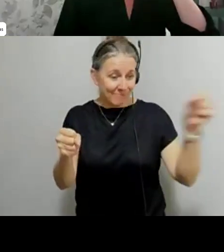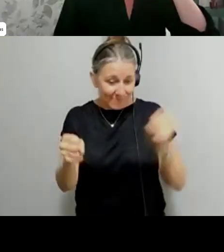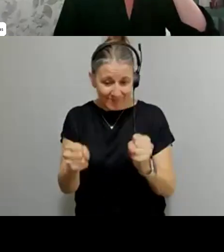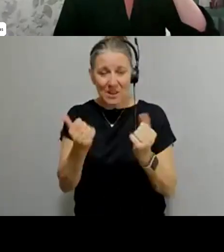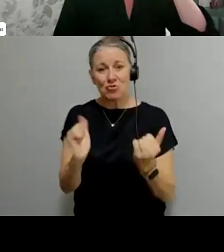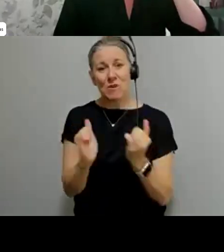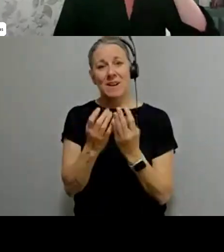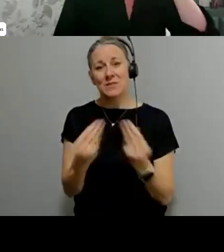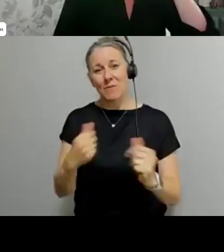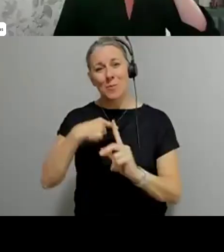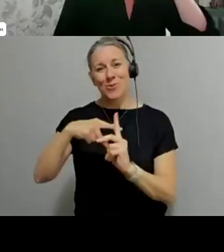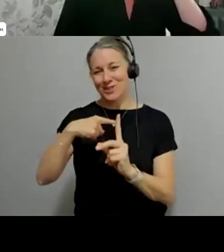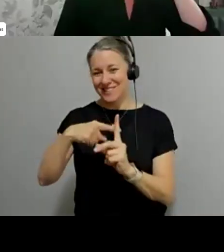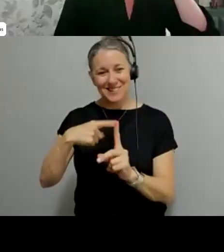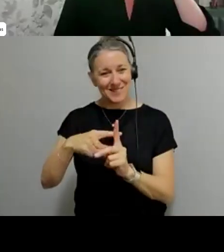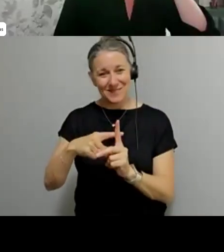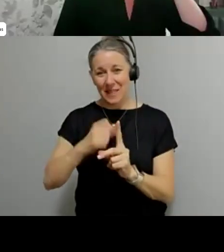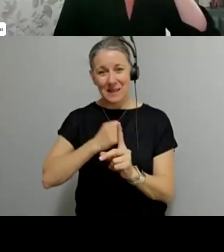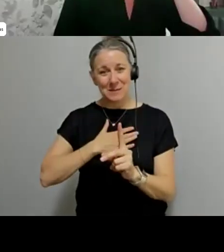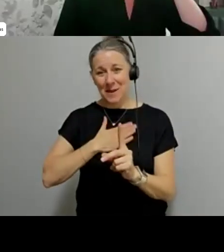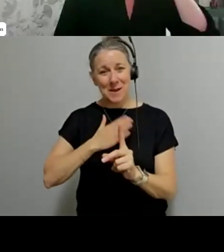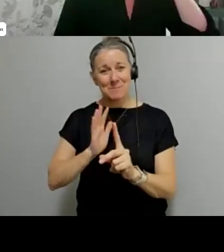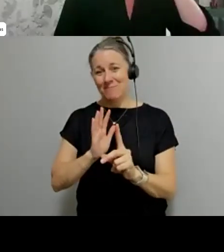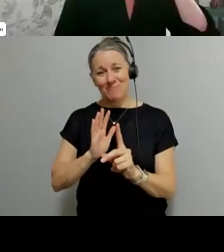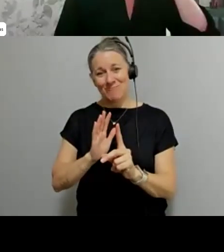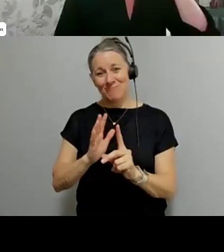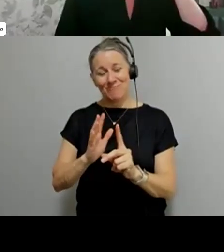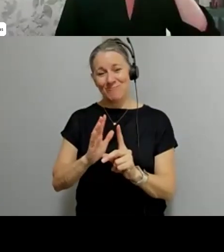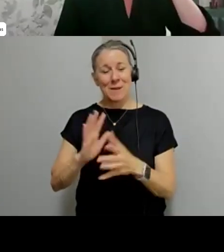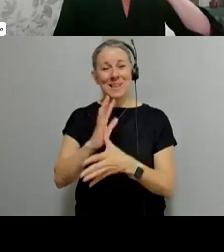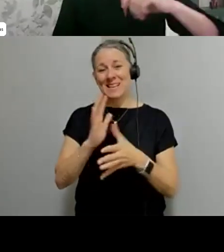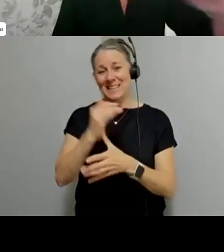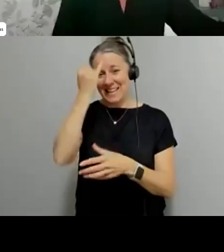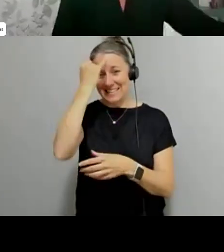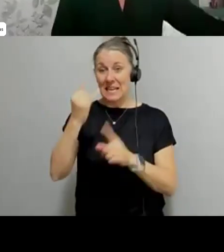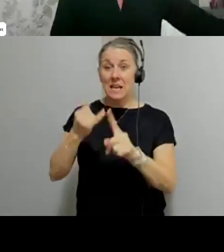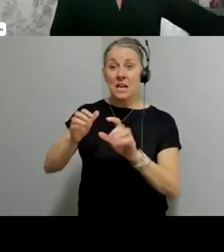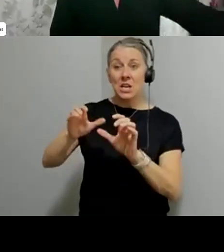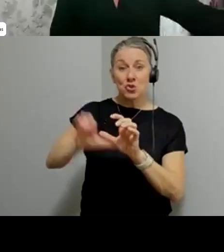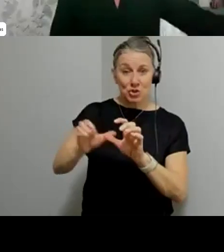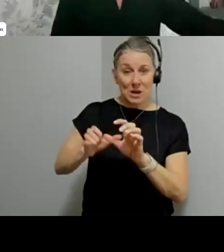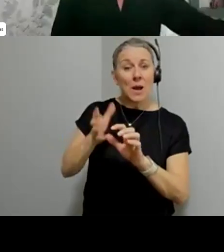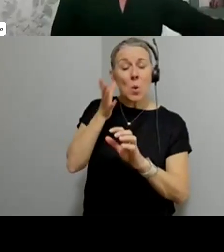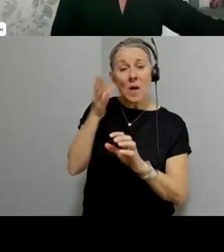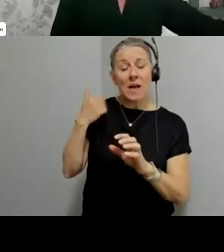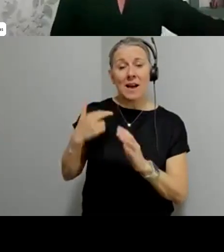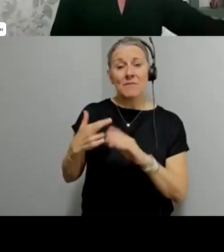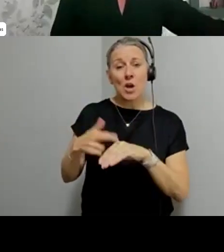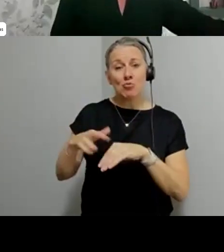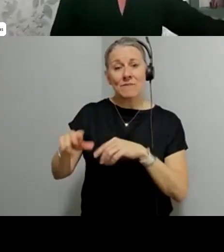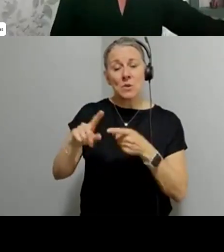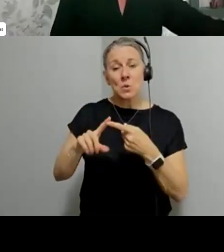And I would also say, I think in the chat, there's going to be a reference to Chris Marshall from New Zealand,